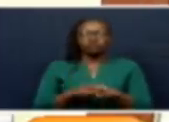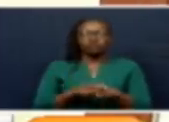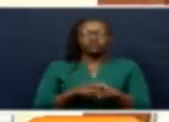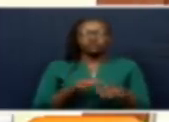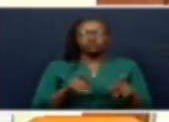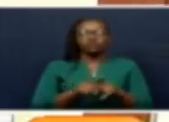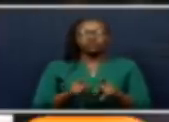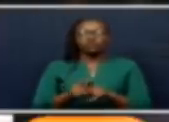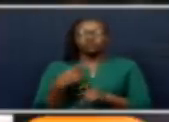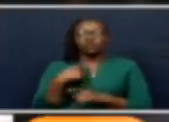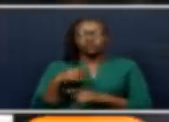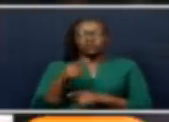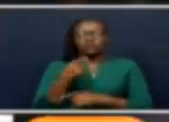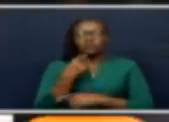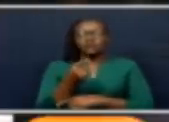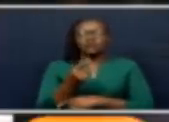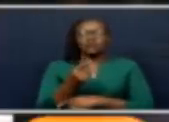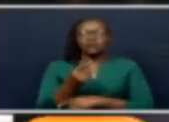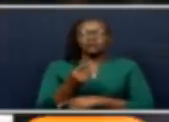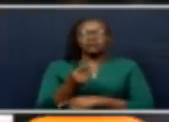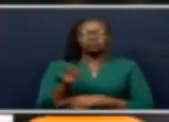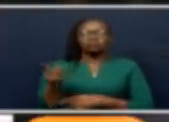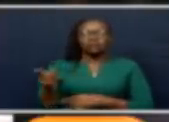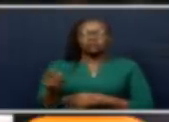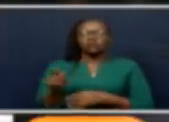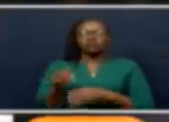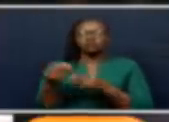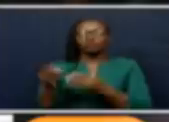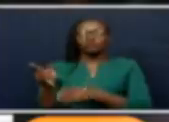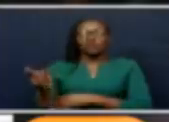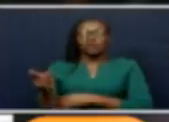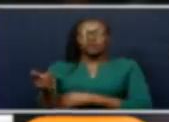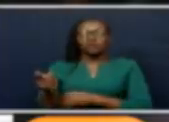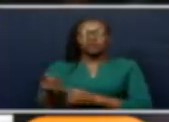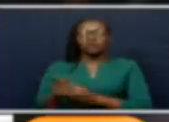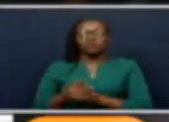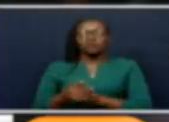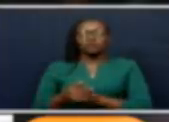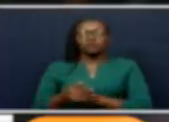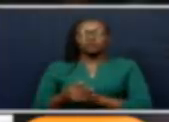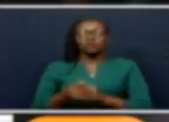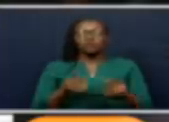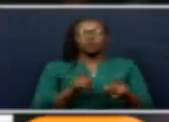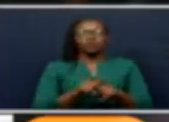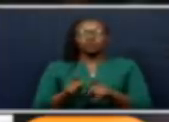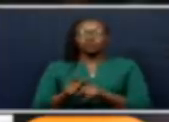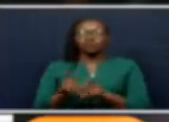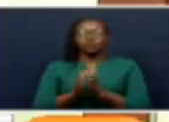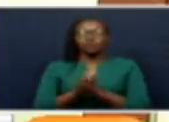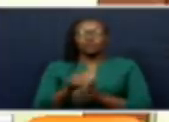then, if Matiang'i was education? Oh, there are so many people like the former DPP.